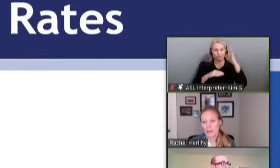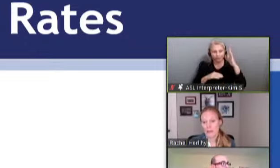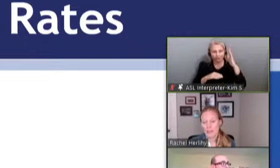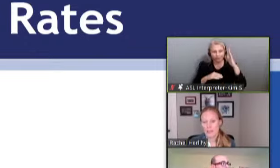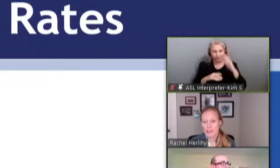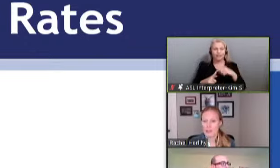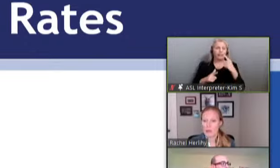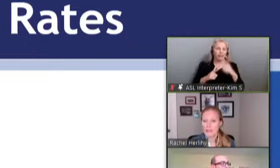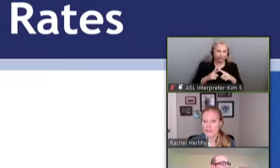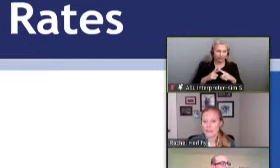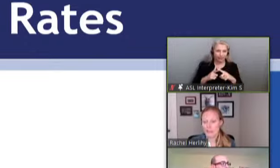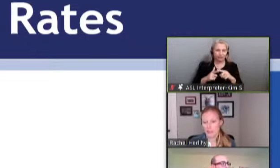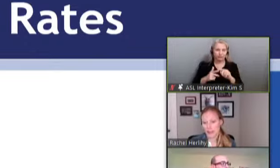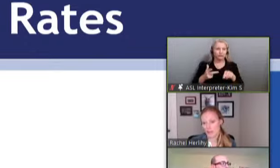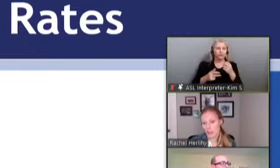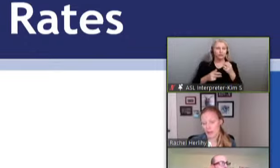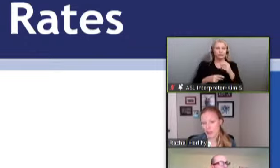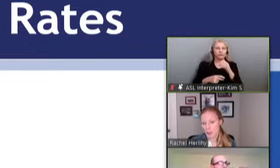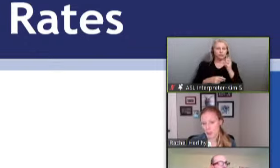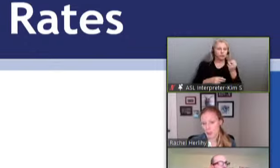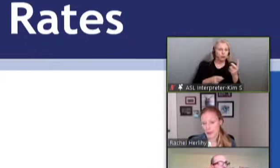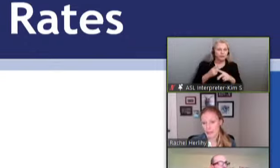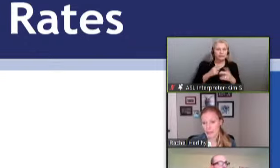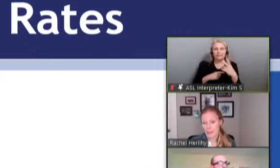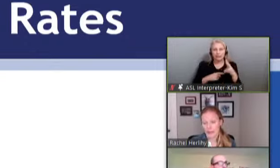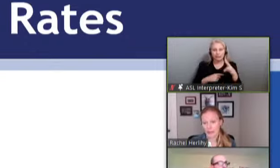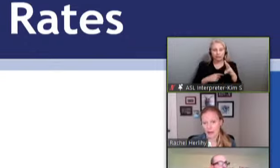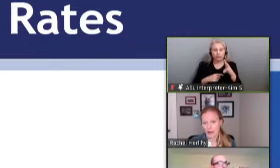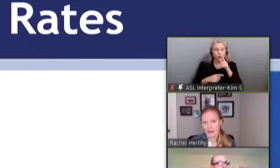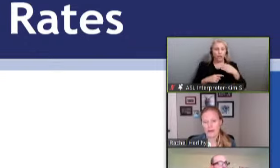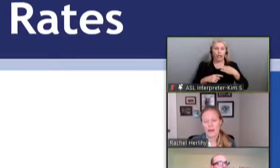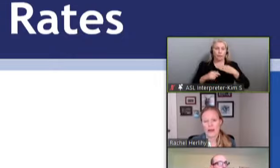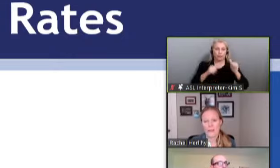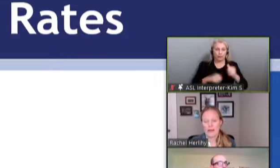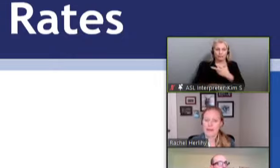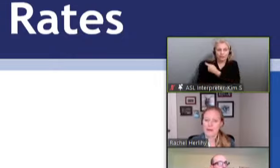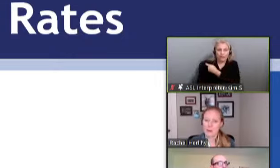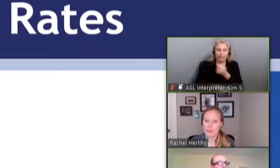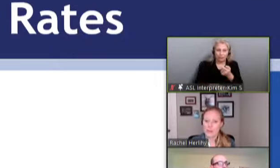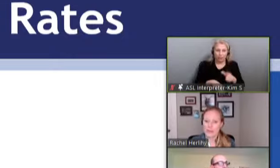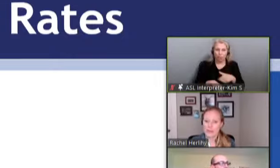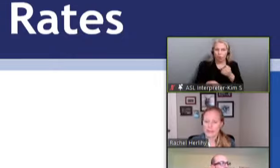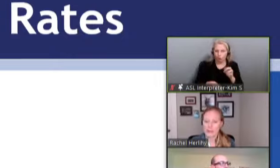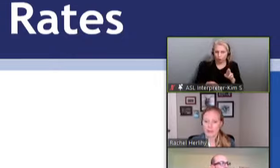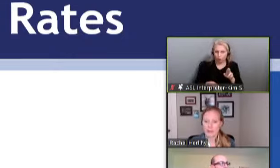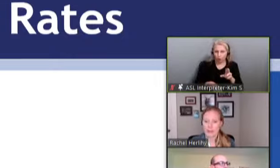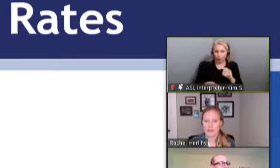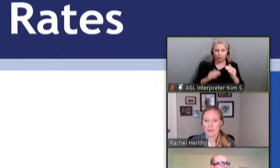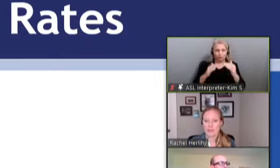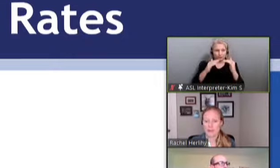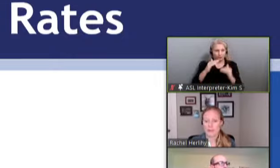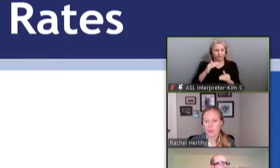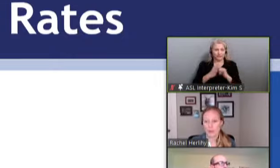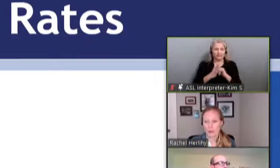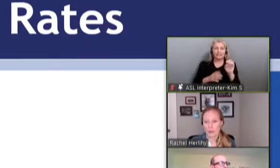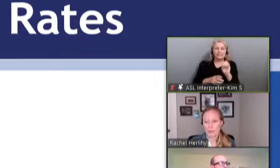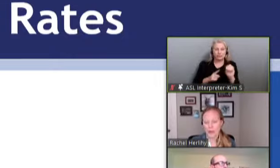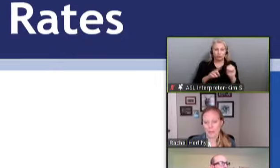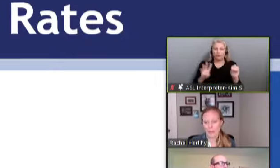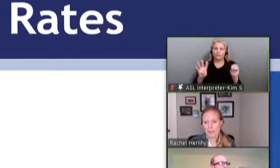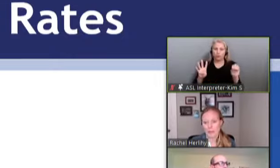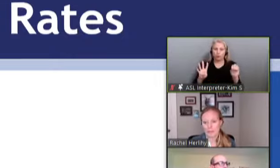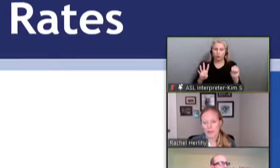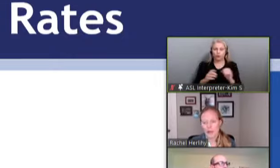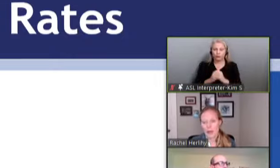then the school-age kids 12 to 17 that have been eligible for vaccine a bit longer, and then our lowest rates continue to be in the 0 to